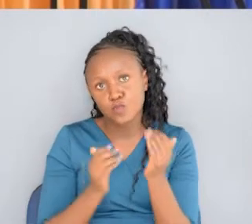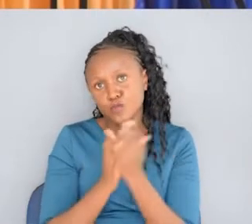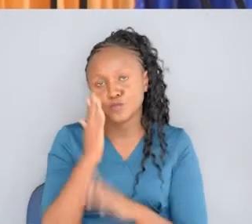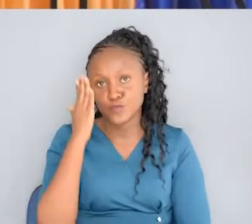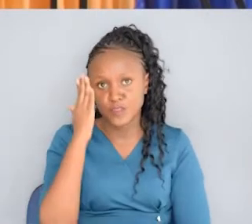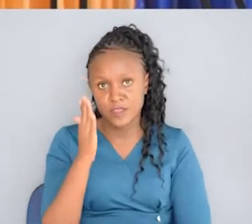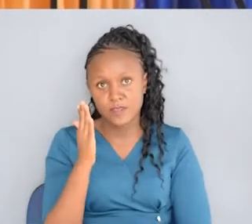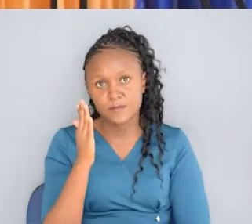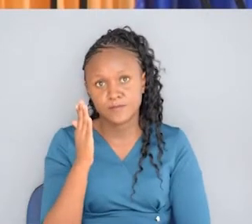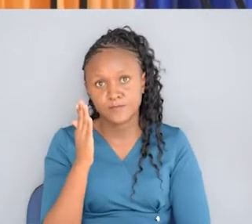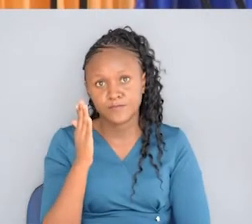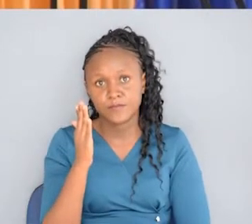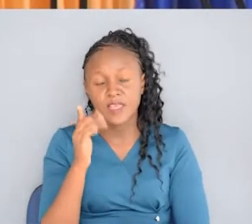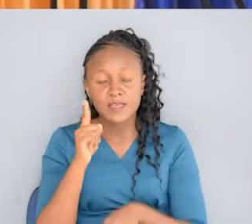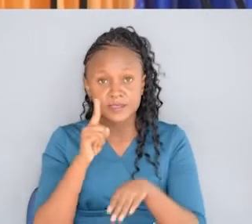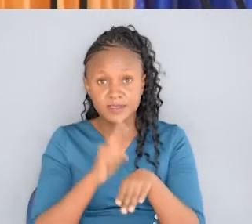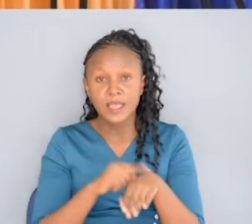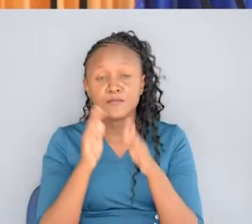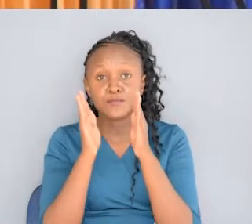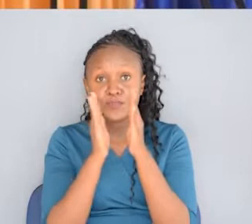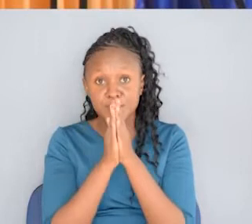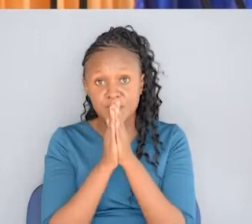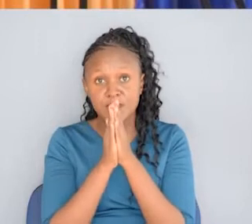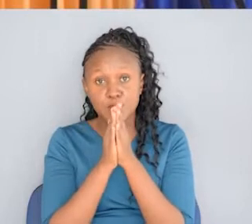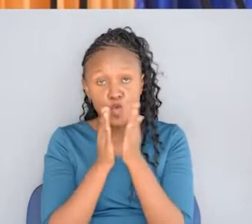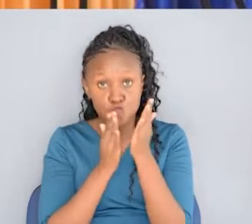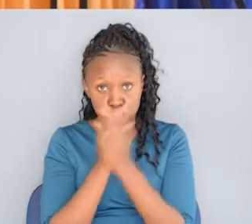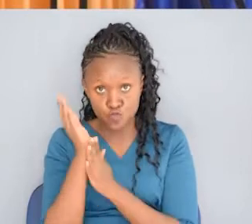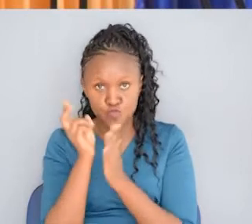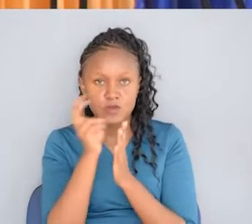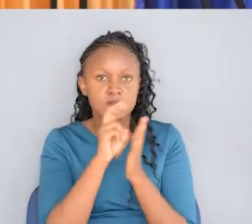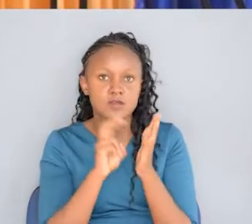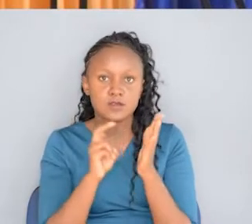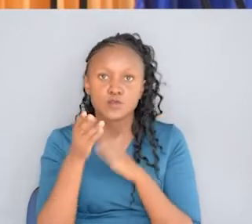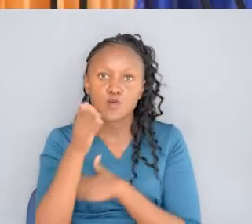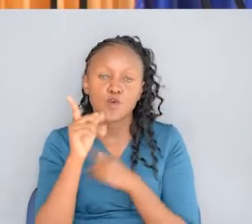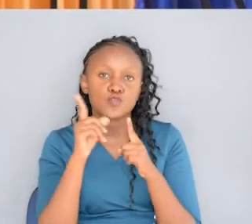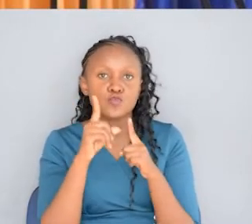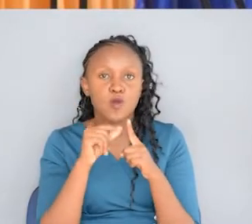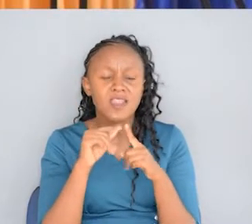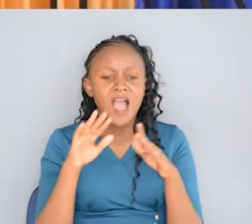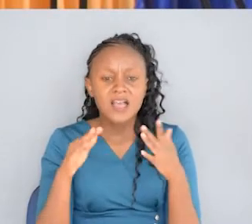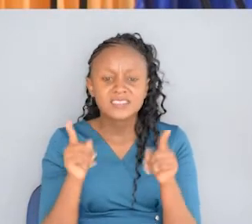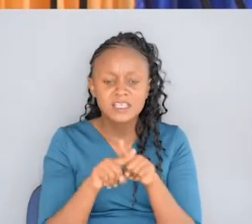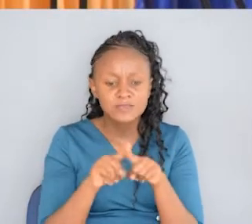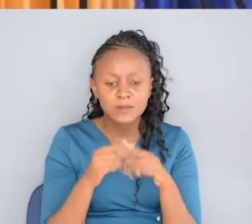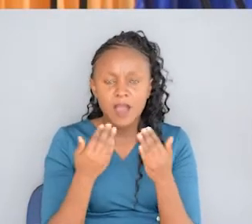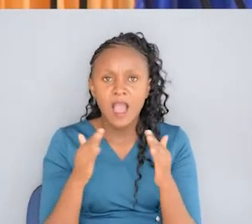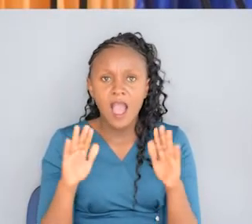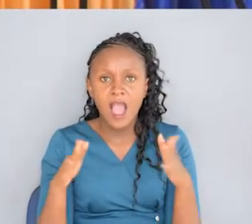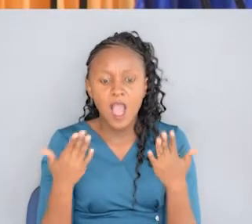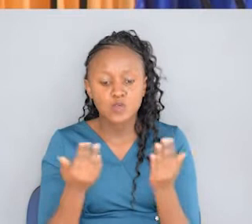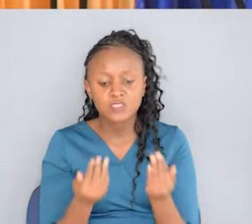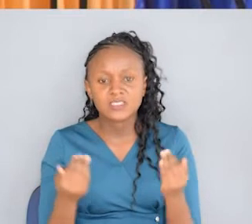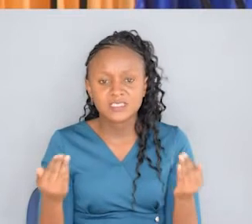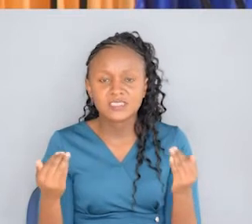when we pray through reading his word. And just as a child learned to speak by hearing their parents' voice, so we learn to